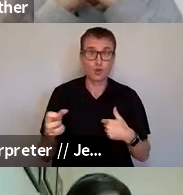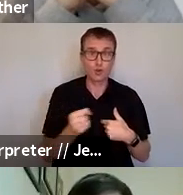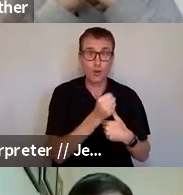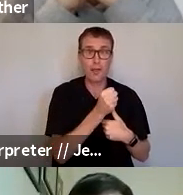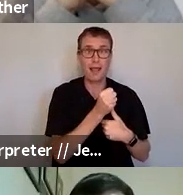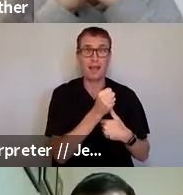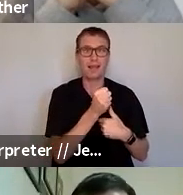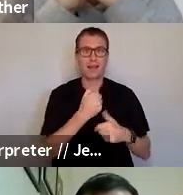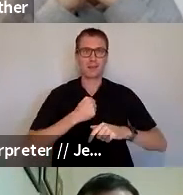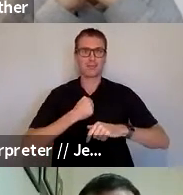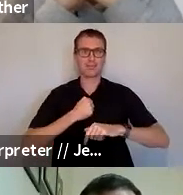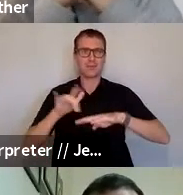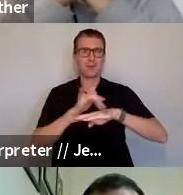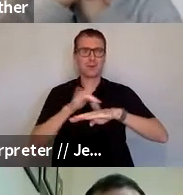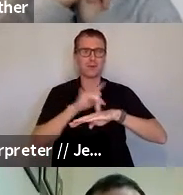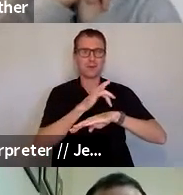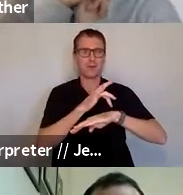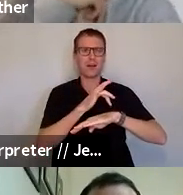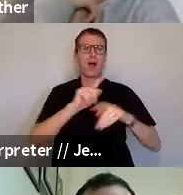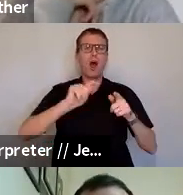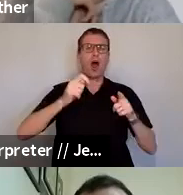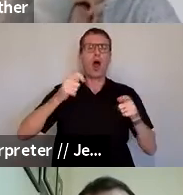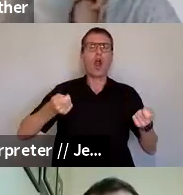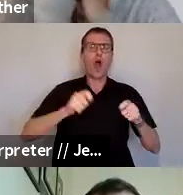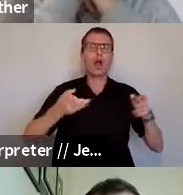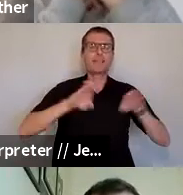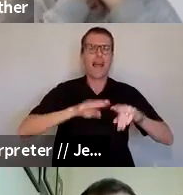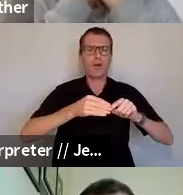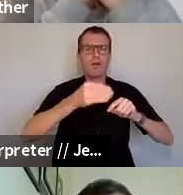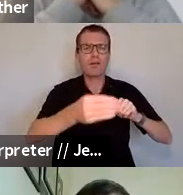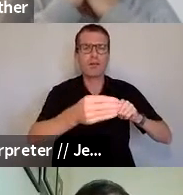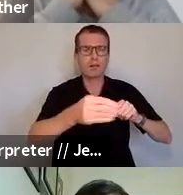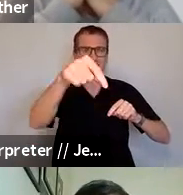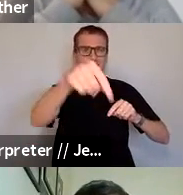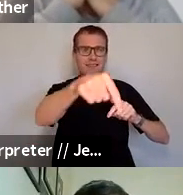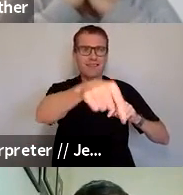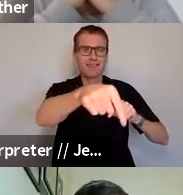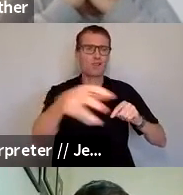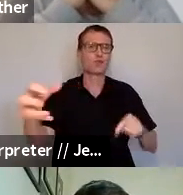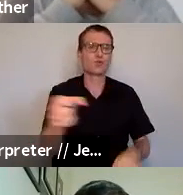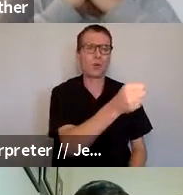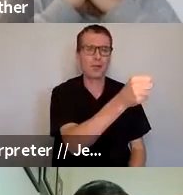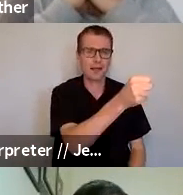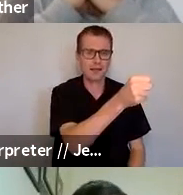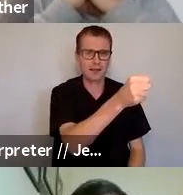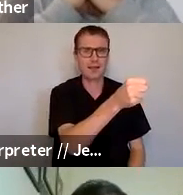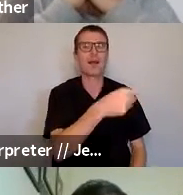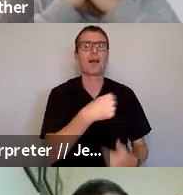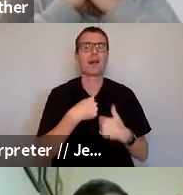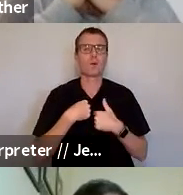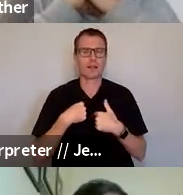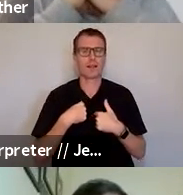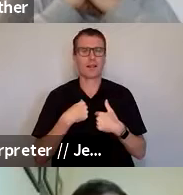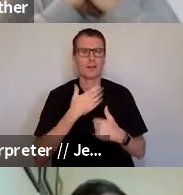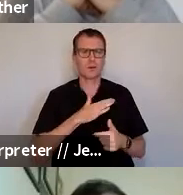into lockdown, and had visited around that accessibility of filming a show as live